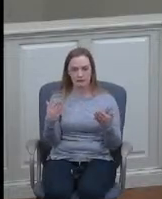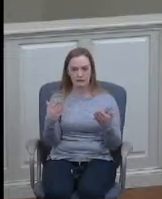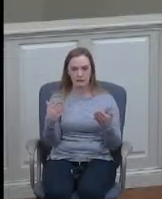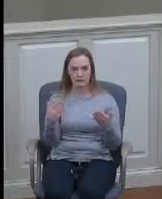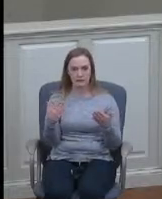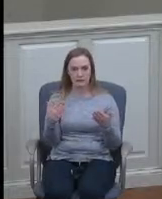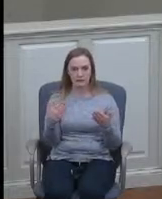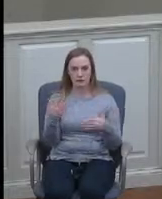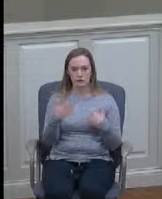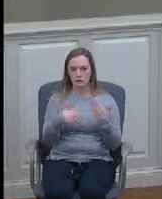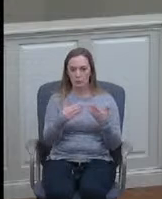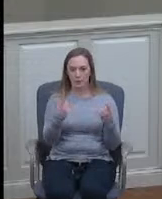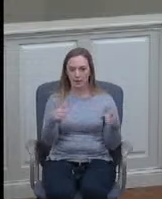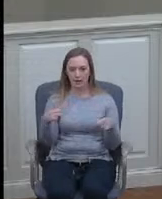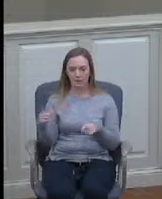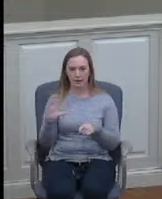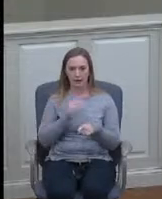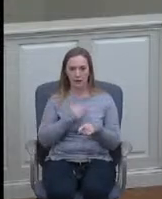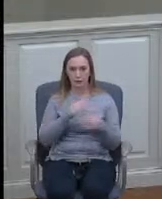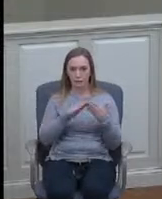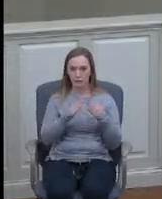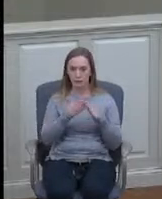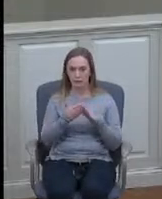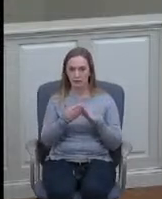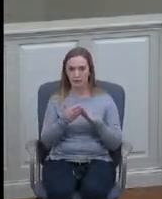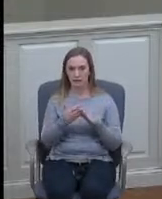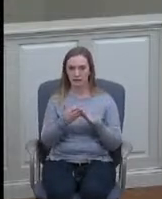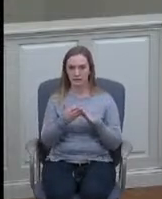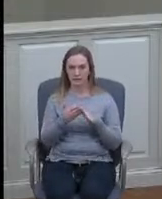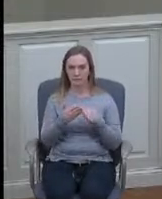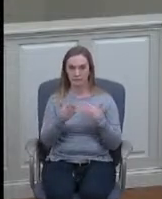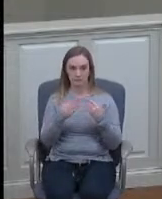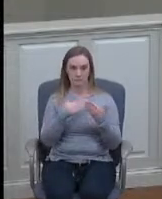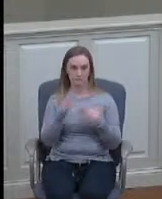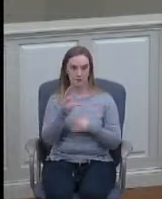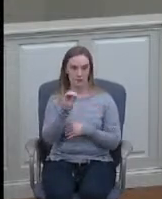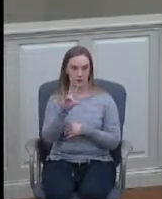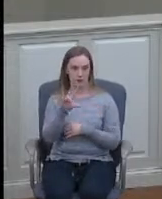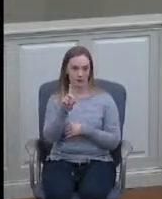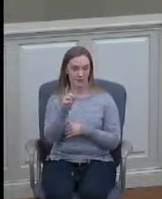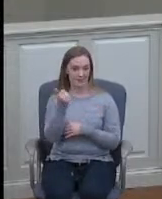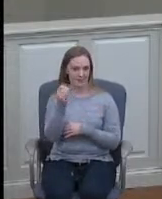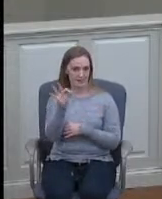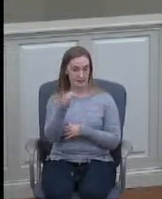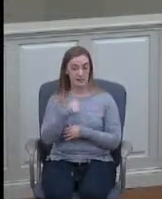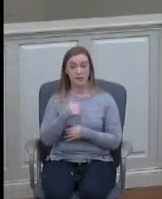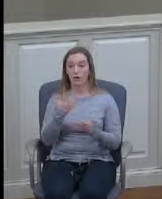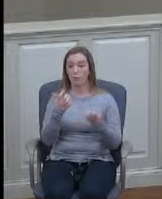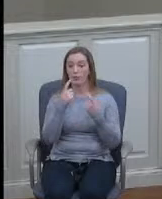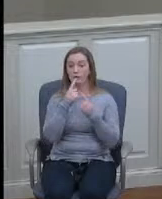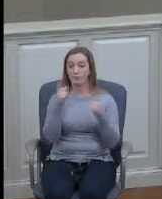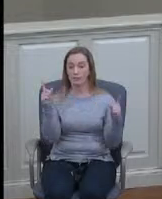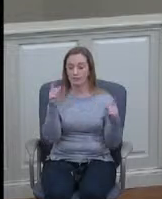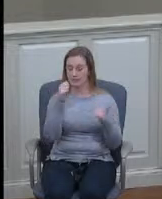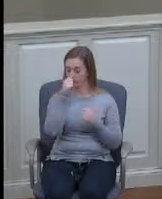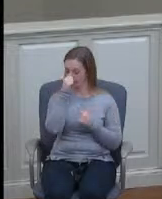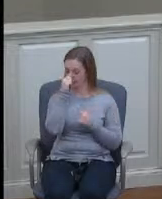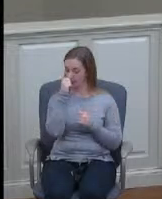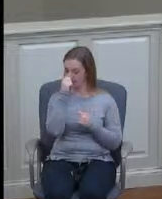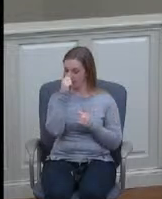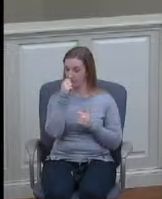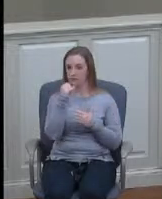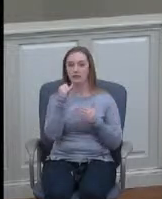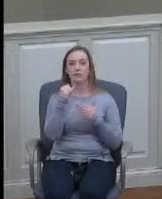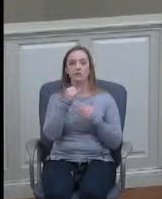going to go on in our community in spite of COVID-19. I do want to announce that the